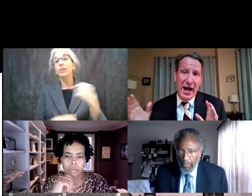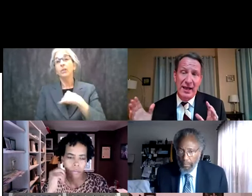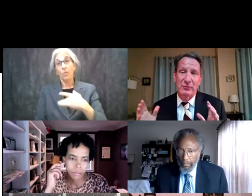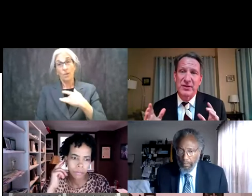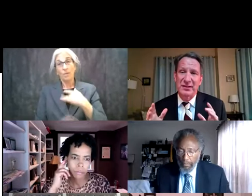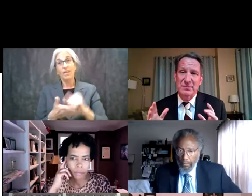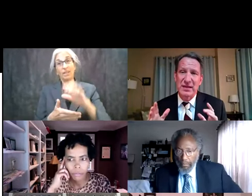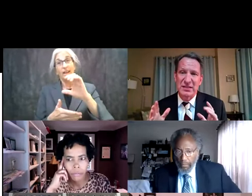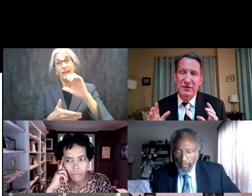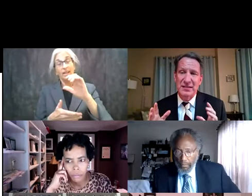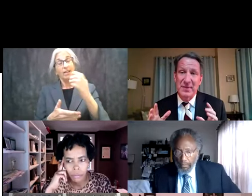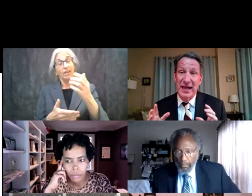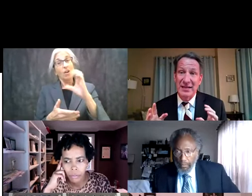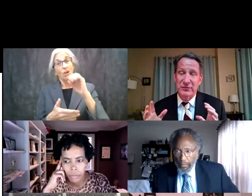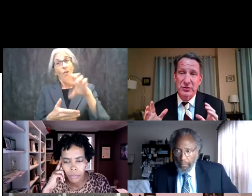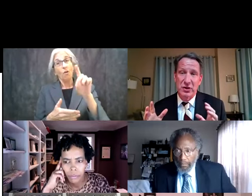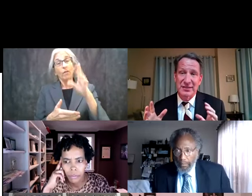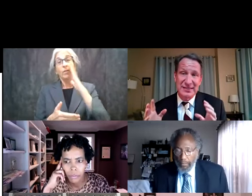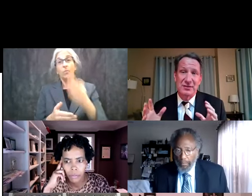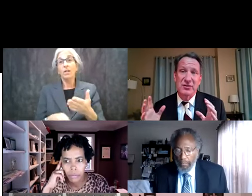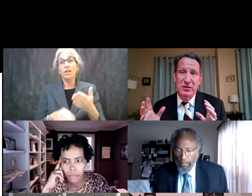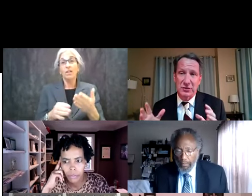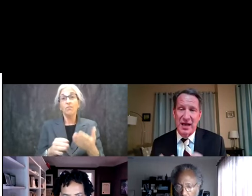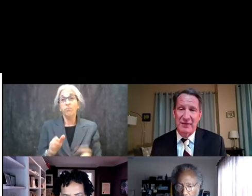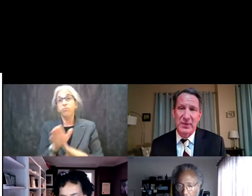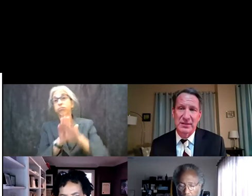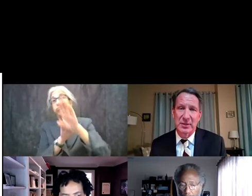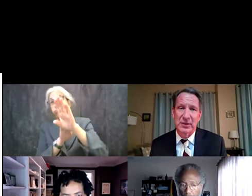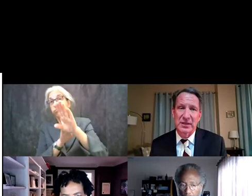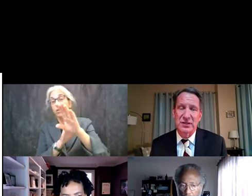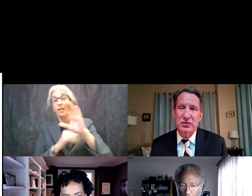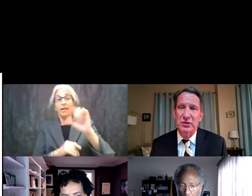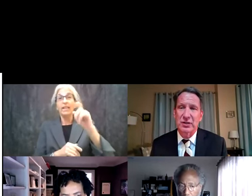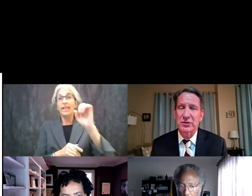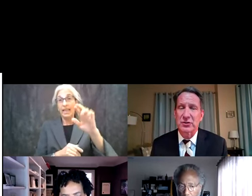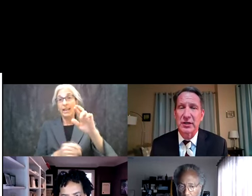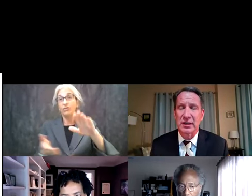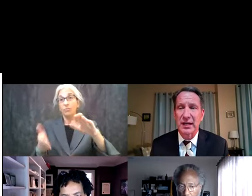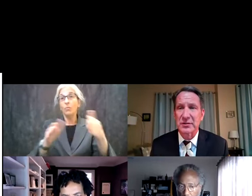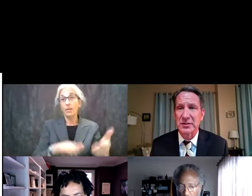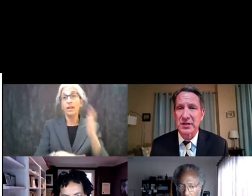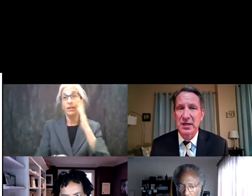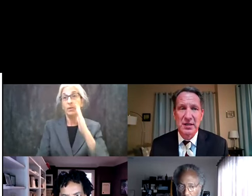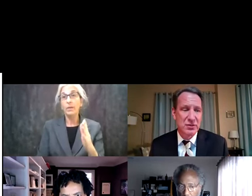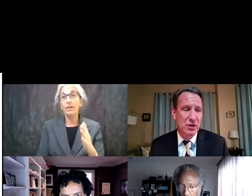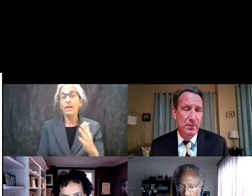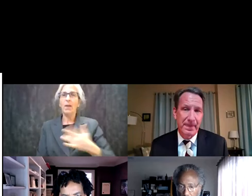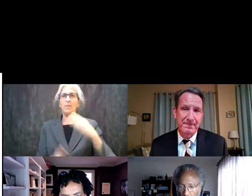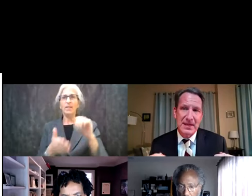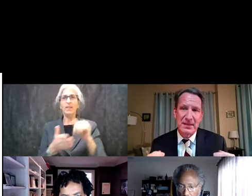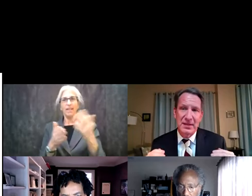a while. And we think these effects may last for as long as 10 years after the pandemic because of decreased screening and diagnosis.